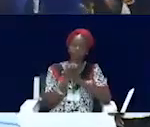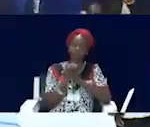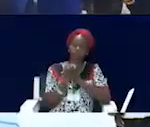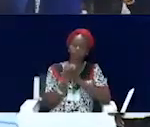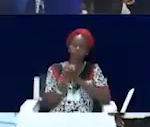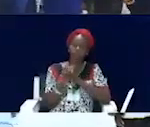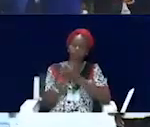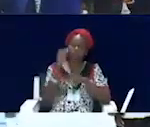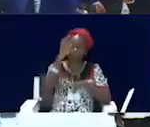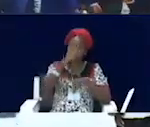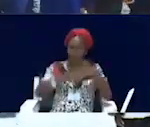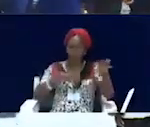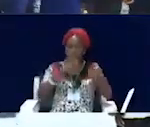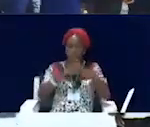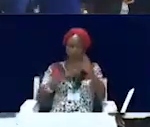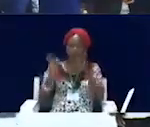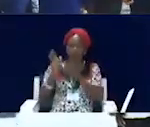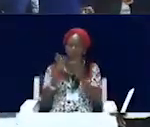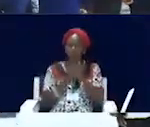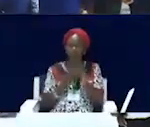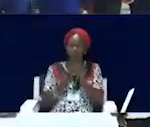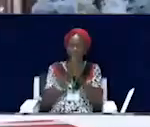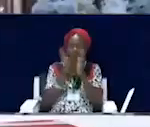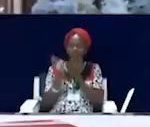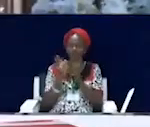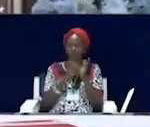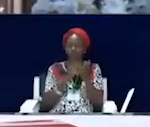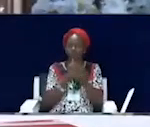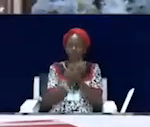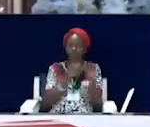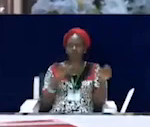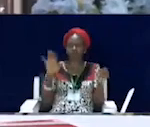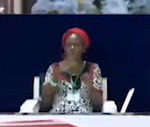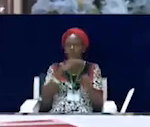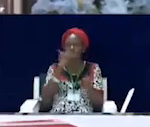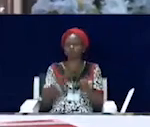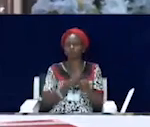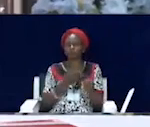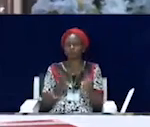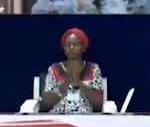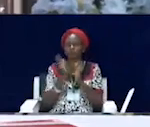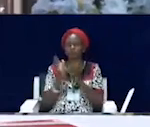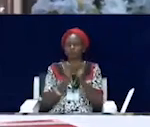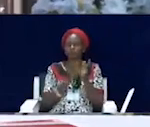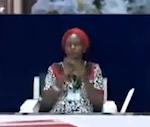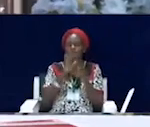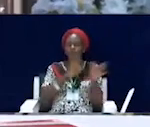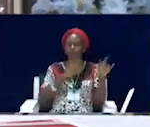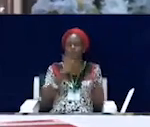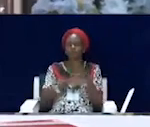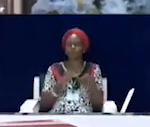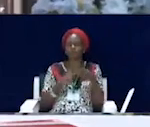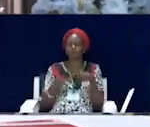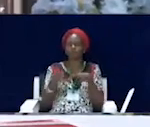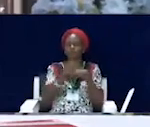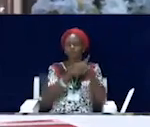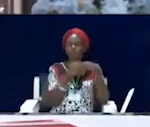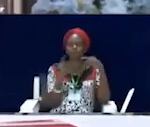Call on Jesus. Ask Him to save your soul. Ask Him to be merciful unto you.